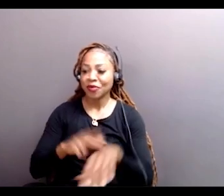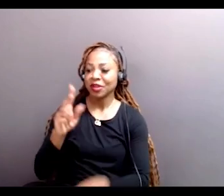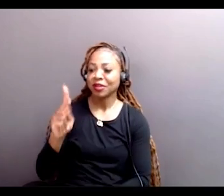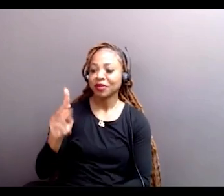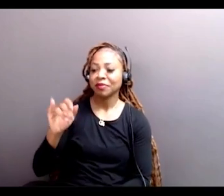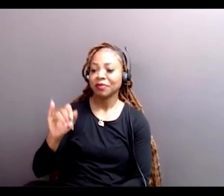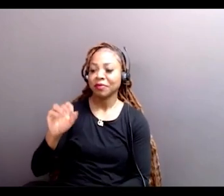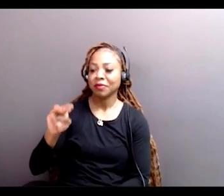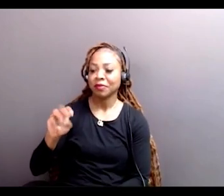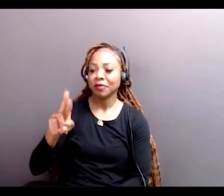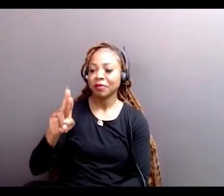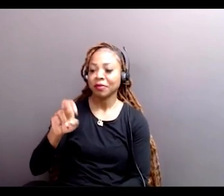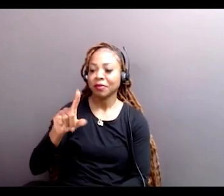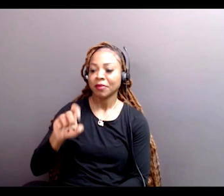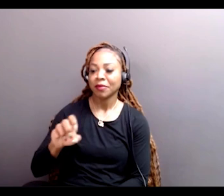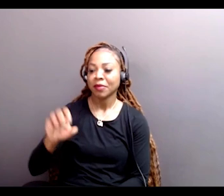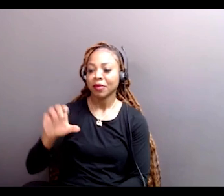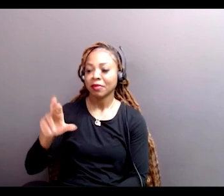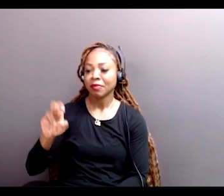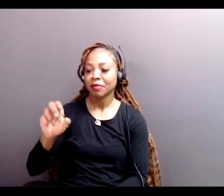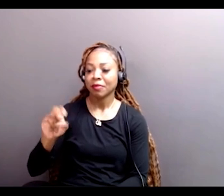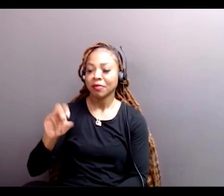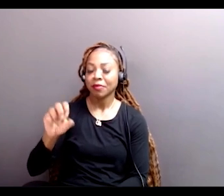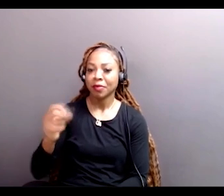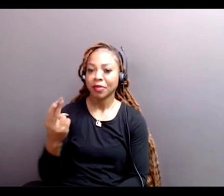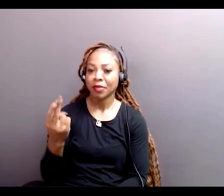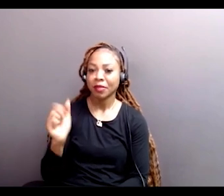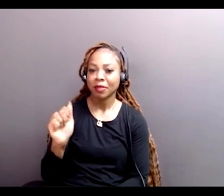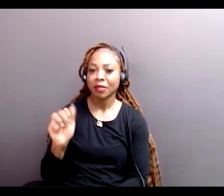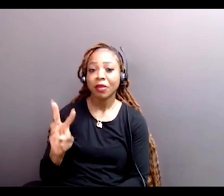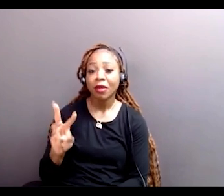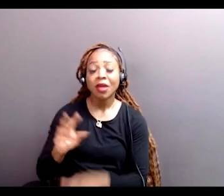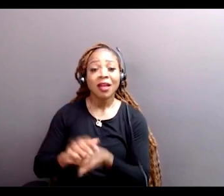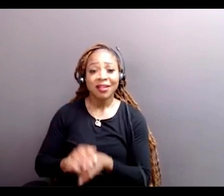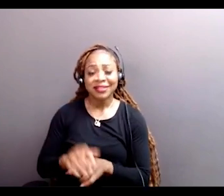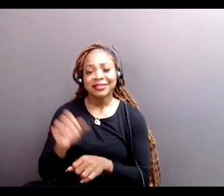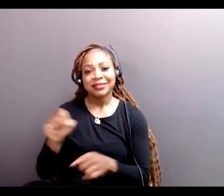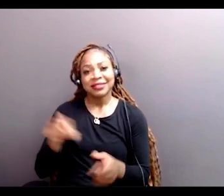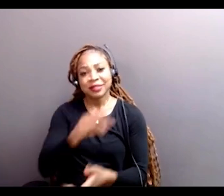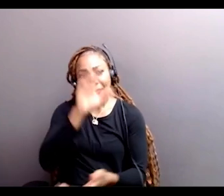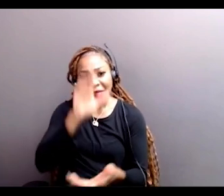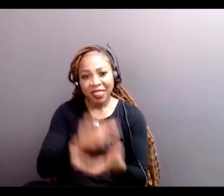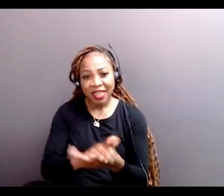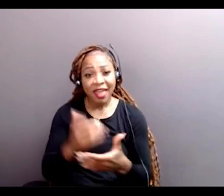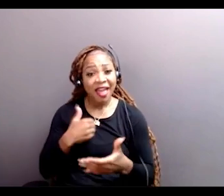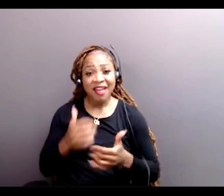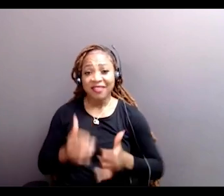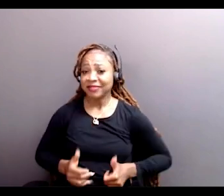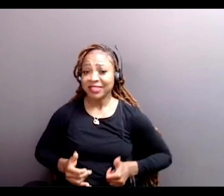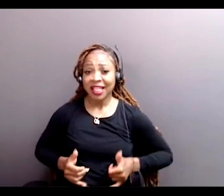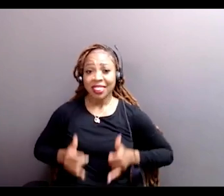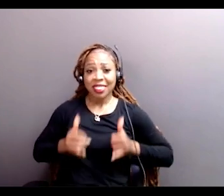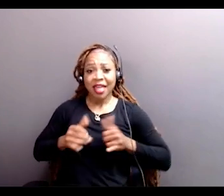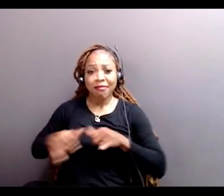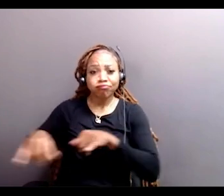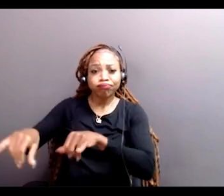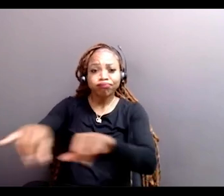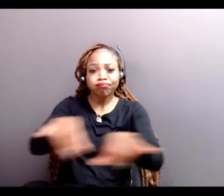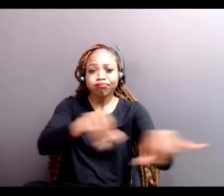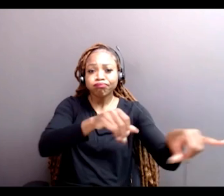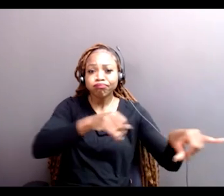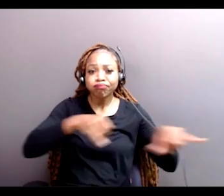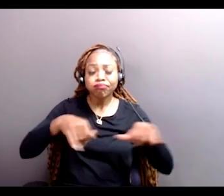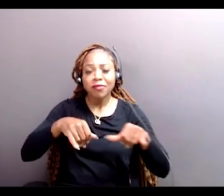Kimberly Crenshaw, who says, we have all the same life. The fact that we believe that we have the same life is false. Race, class,